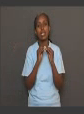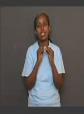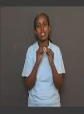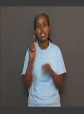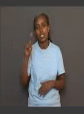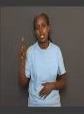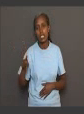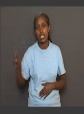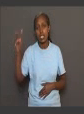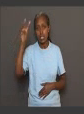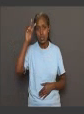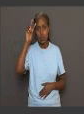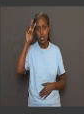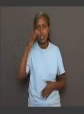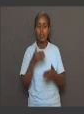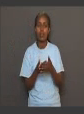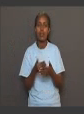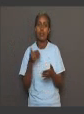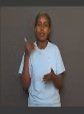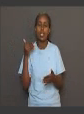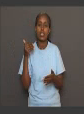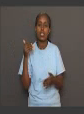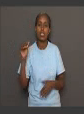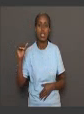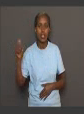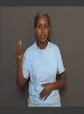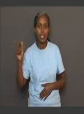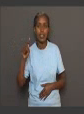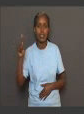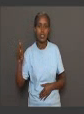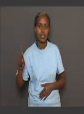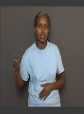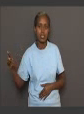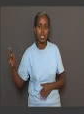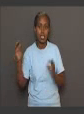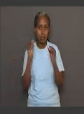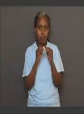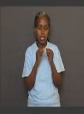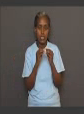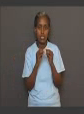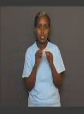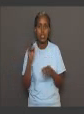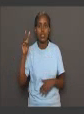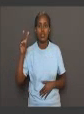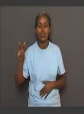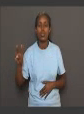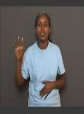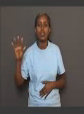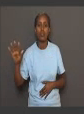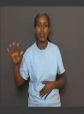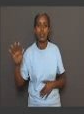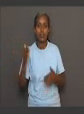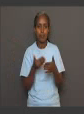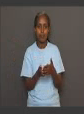plus z squared minus 10z plus